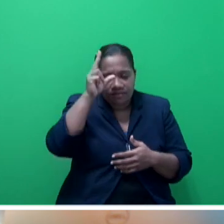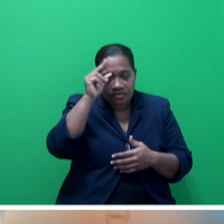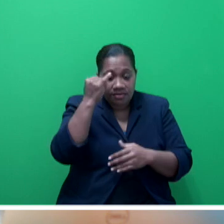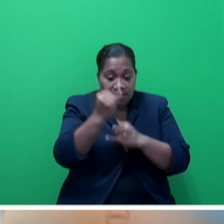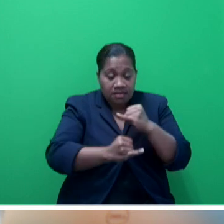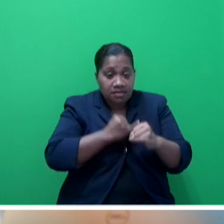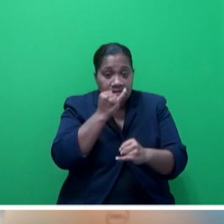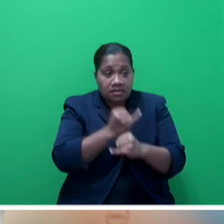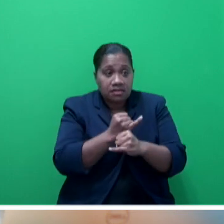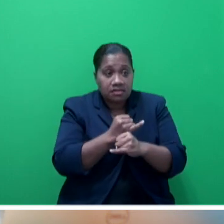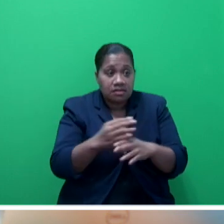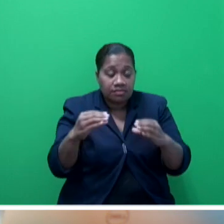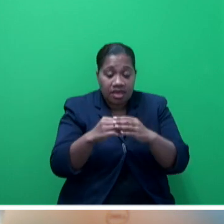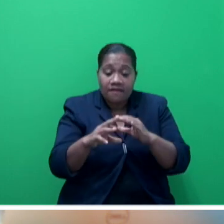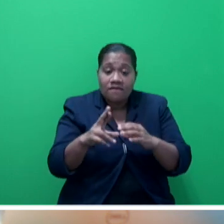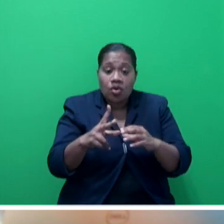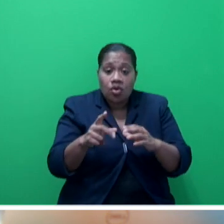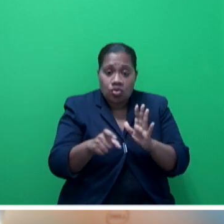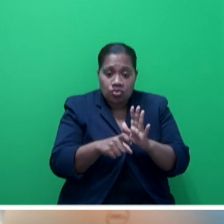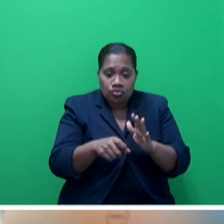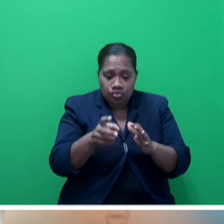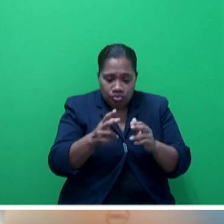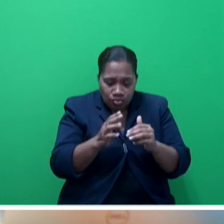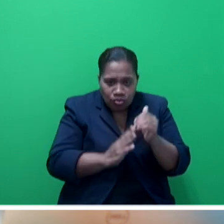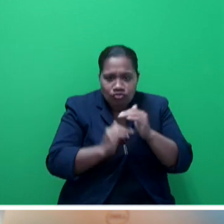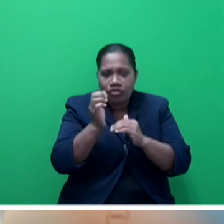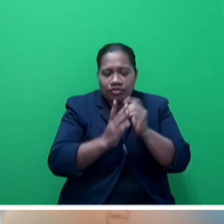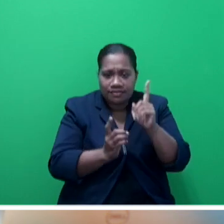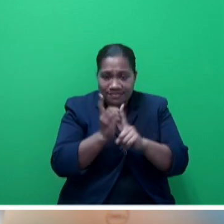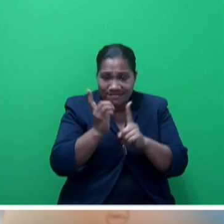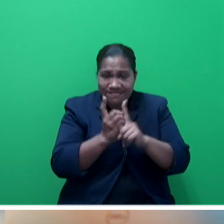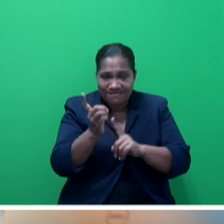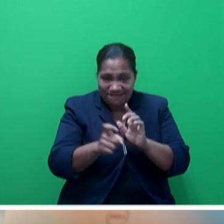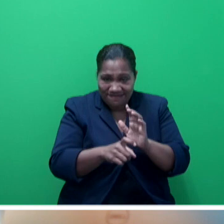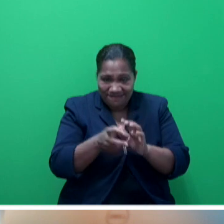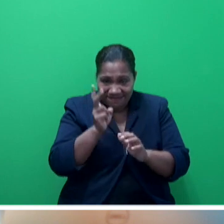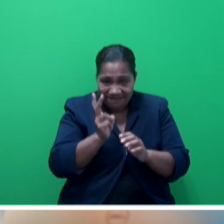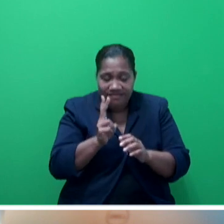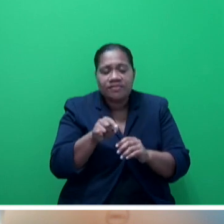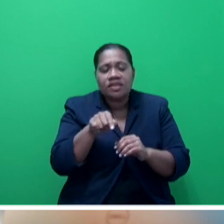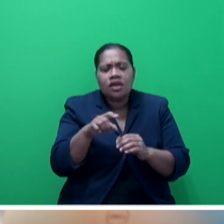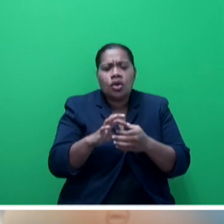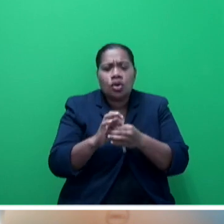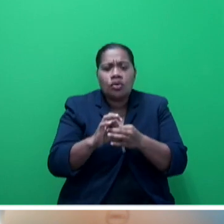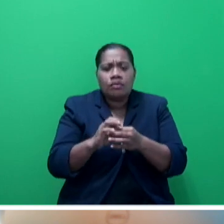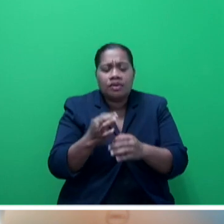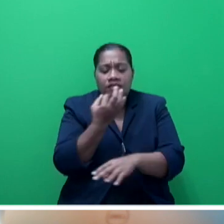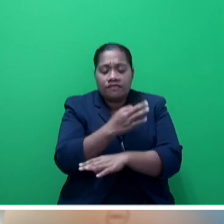Bank for Reconstruction and Development as trustee of the Carbon Fund owned by the Forest Carbon Partnership